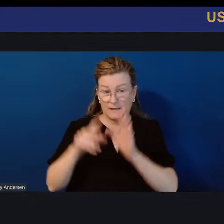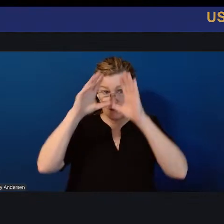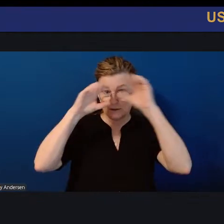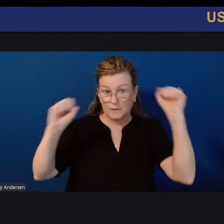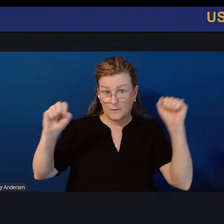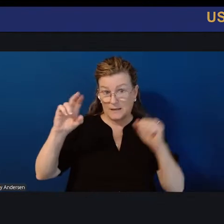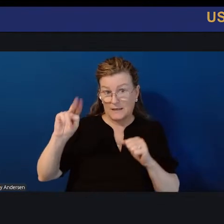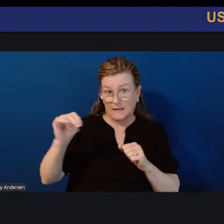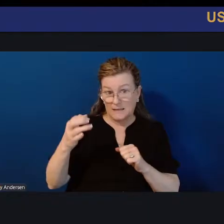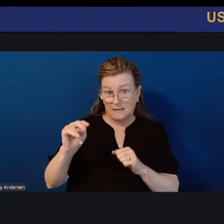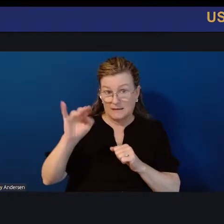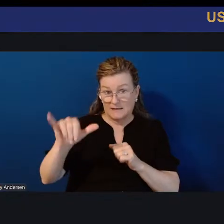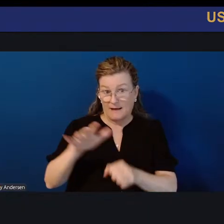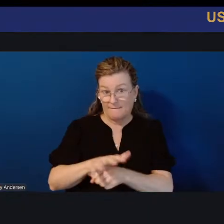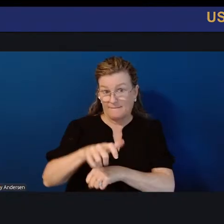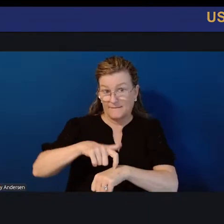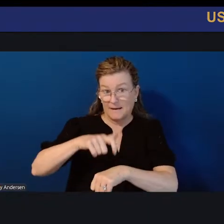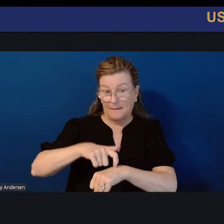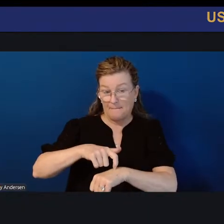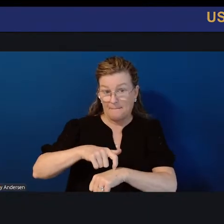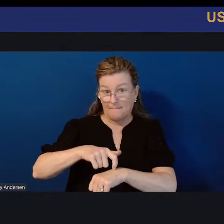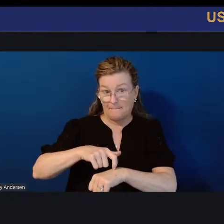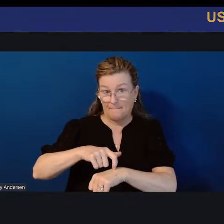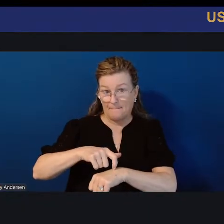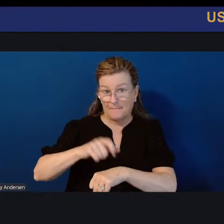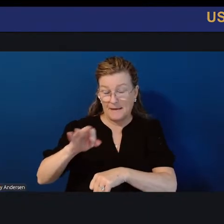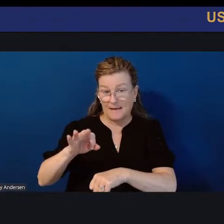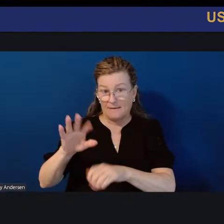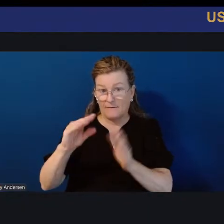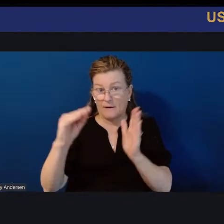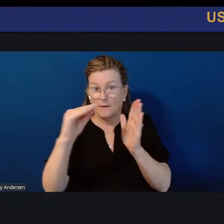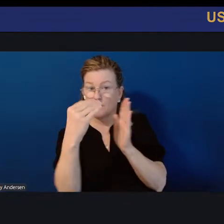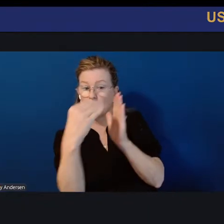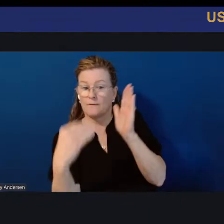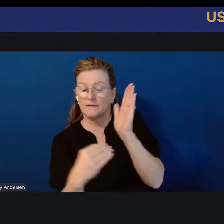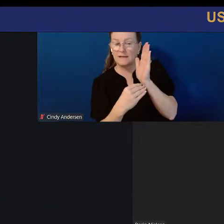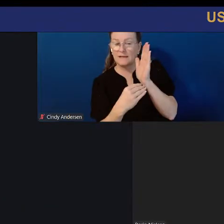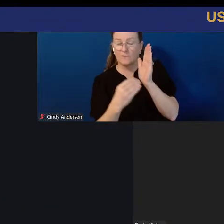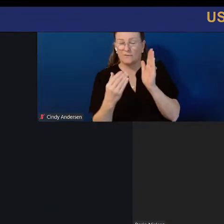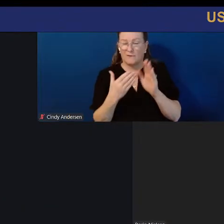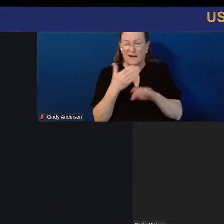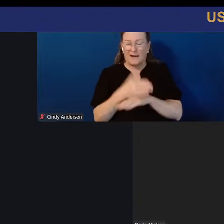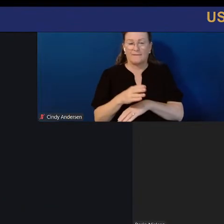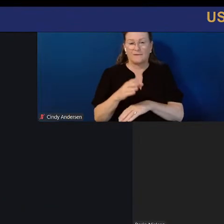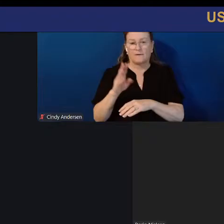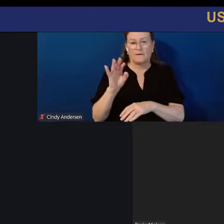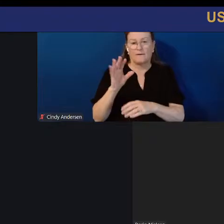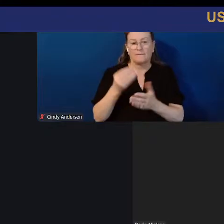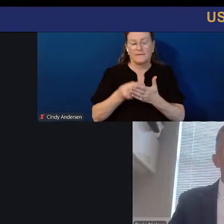time if we do it just after the fiscal needs report?